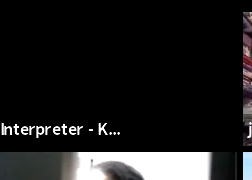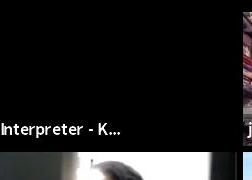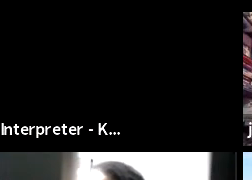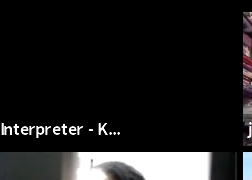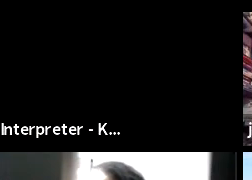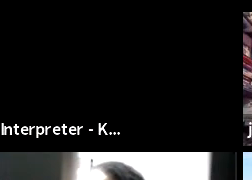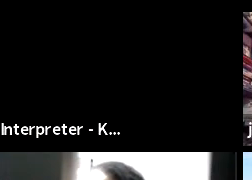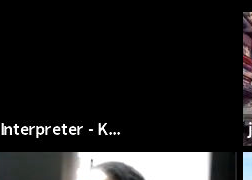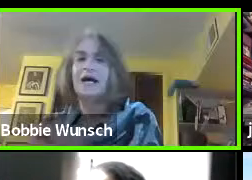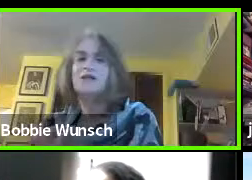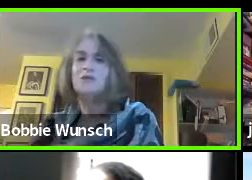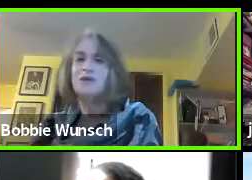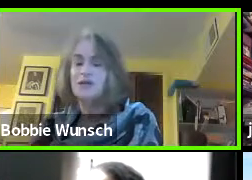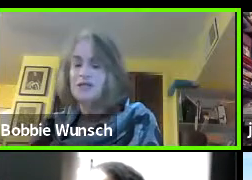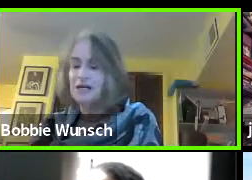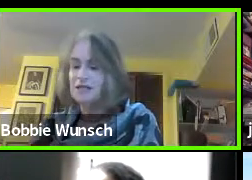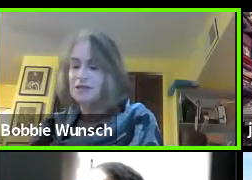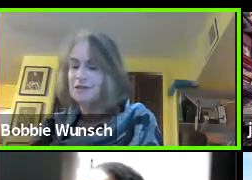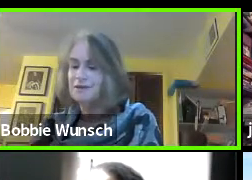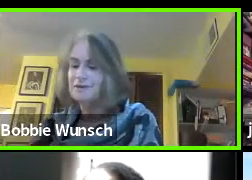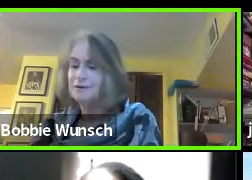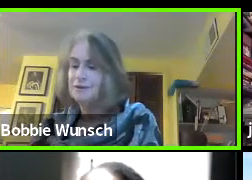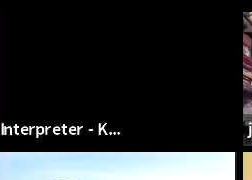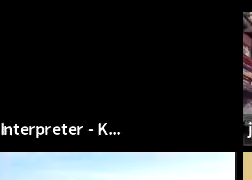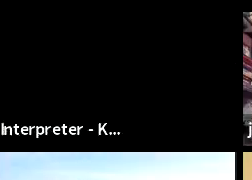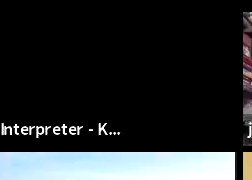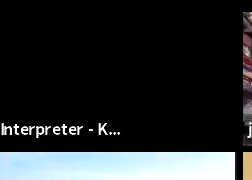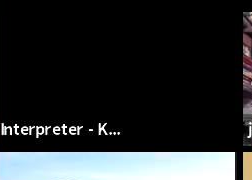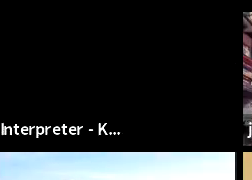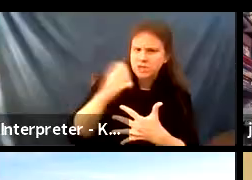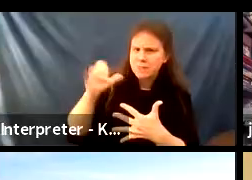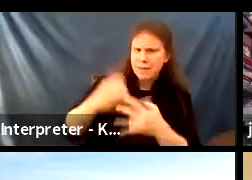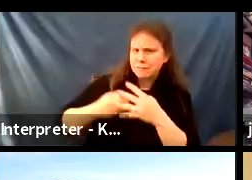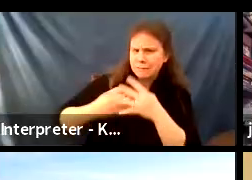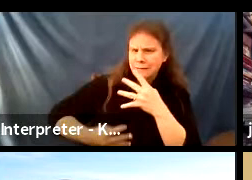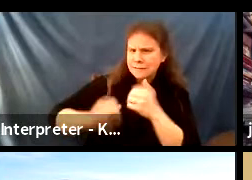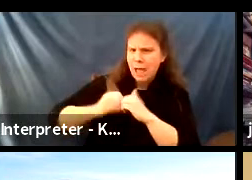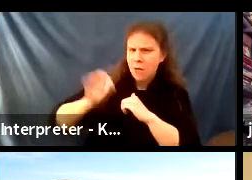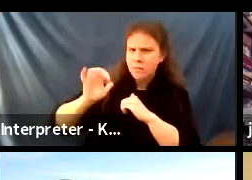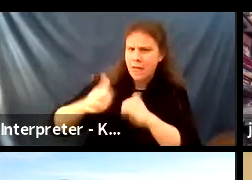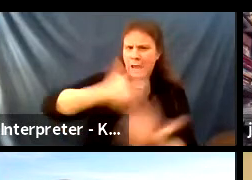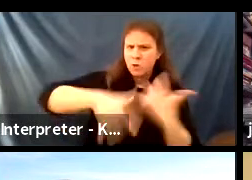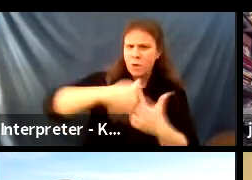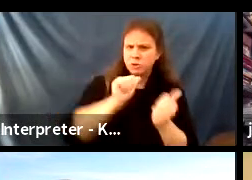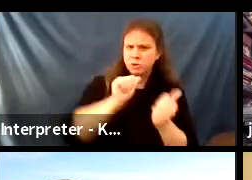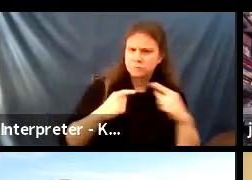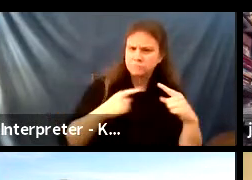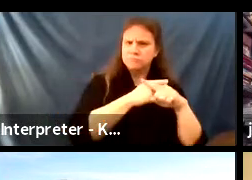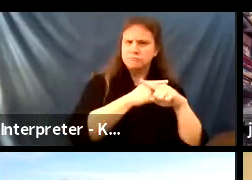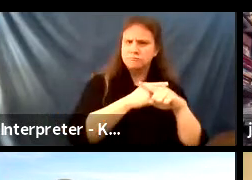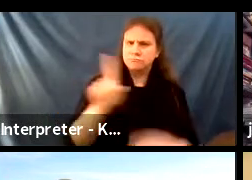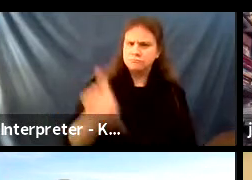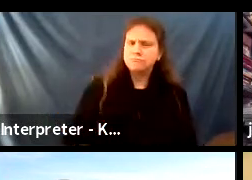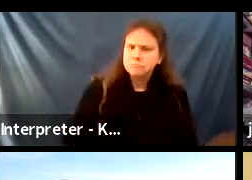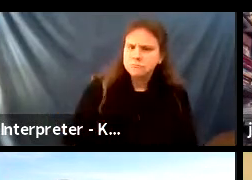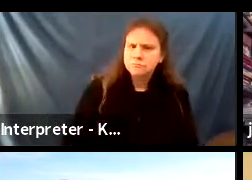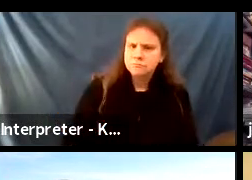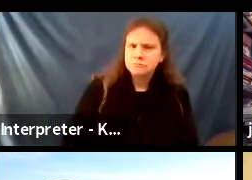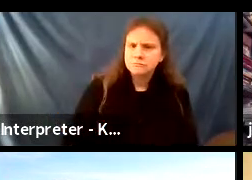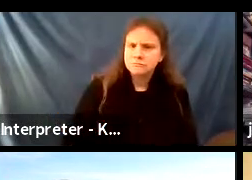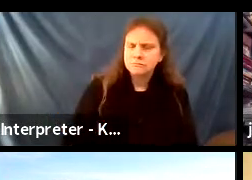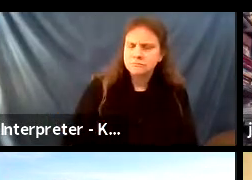the sub-prioritization list interacts with the sector? I'm gonna let Rob answer that, please.